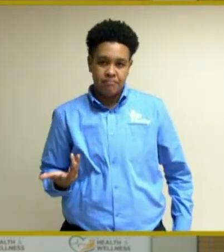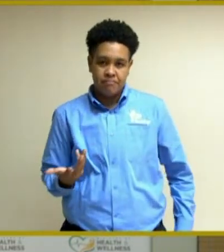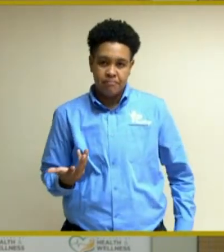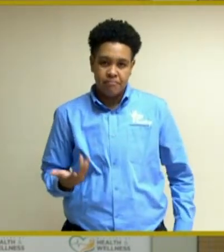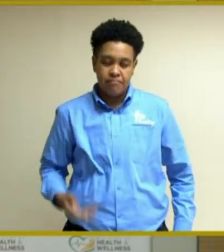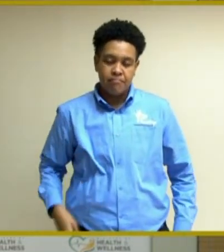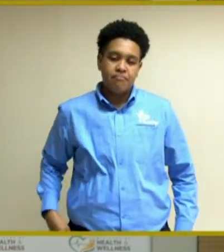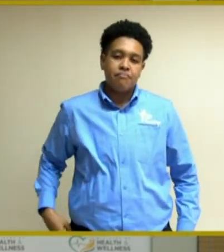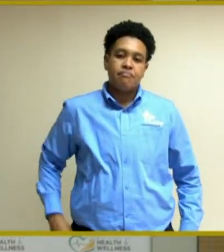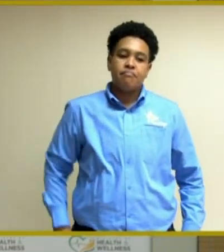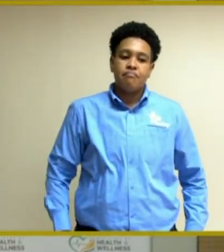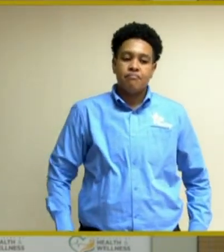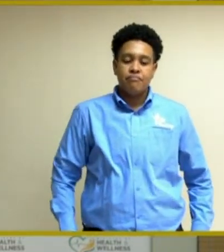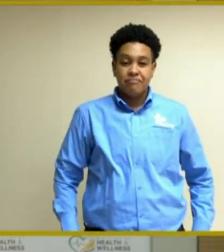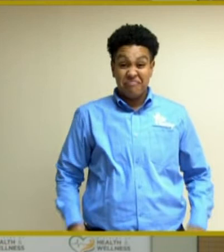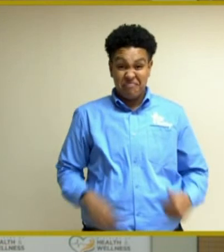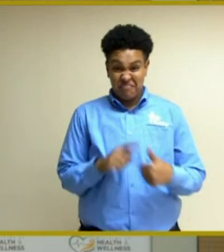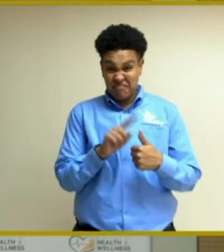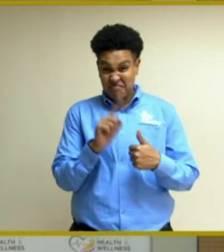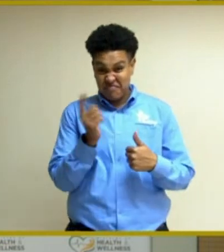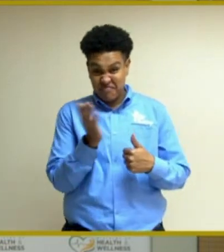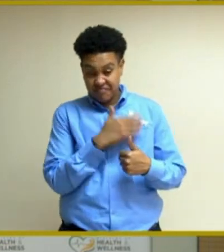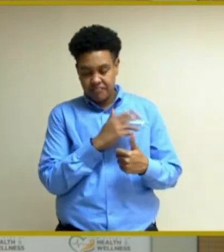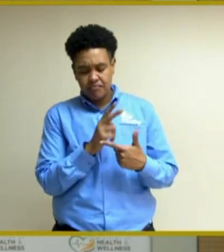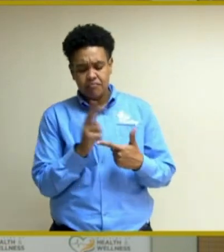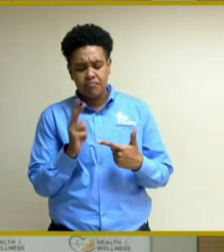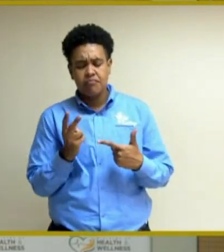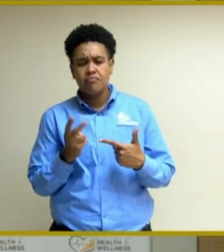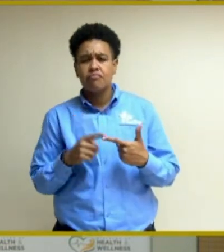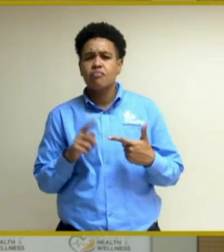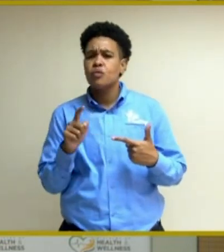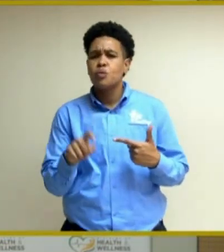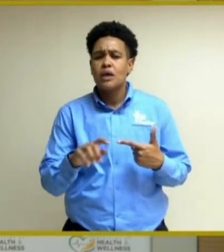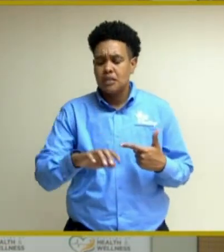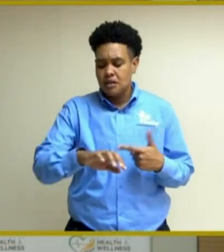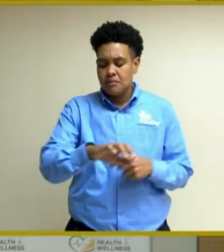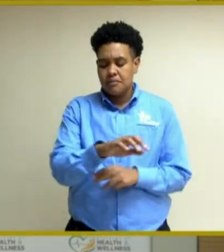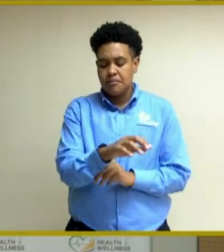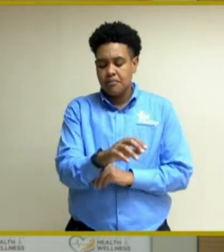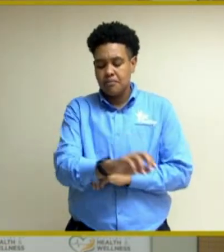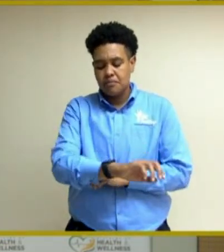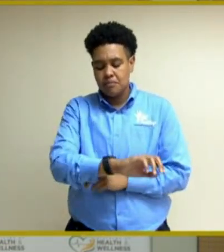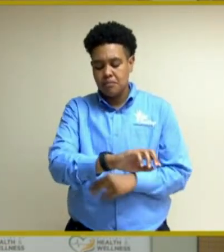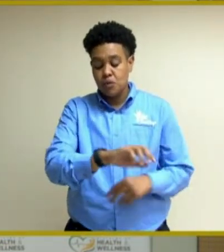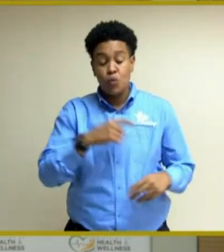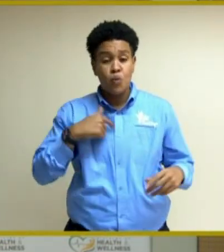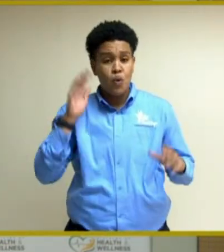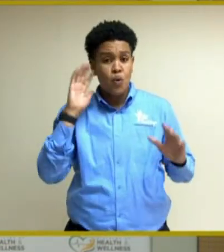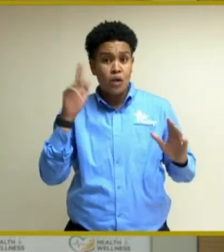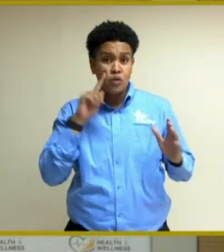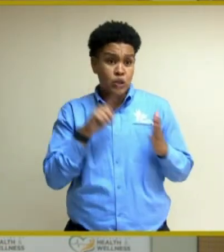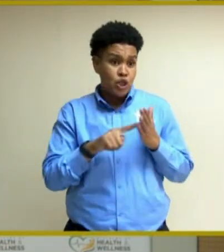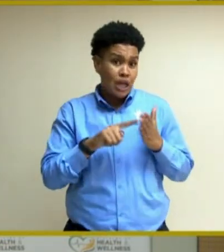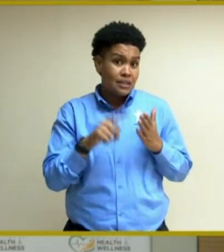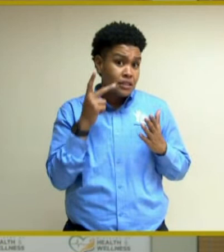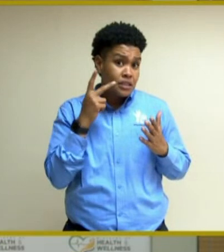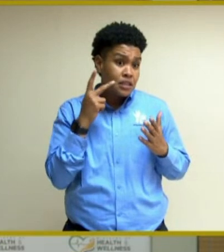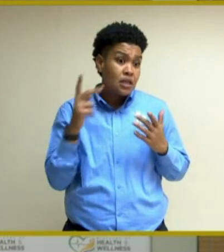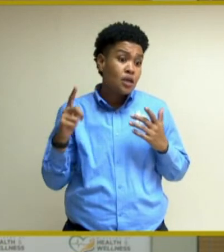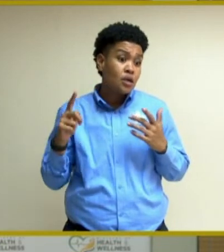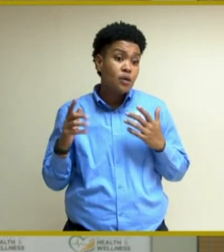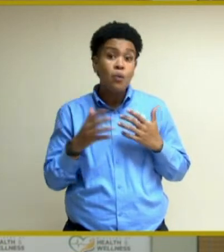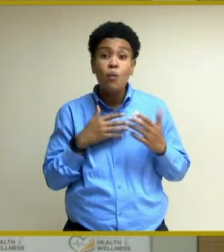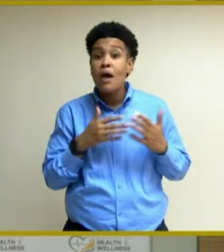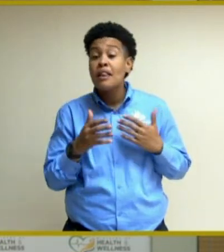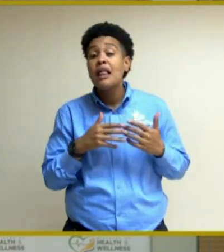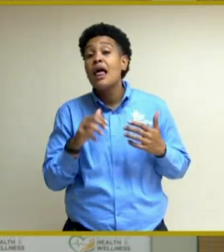both doses first? So that's question number 1. Question number 2, are we going to be checking to see whether